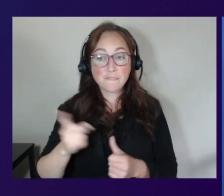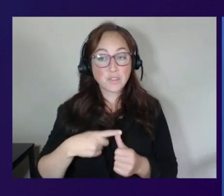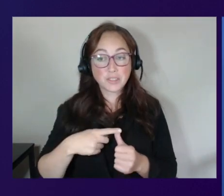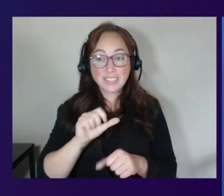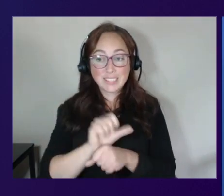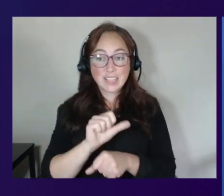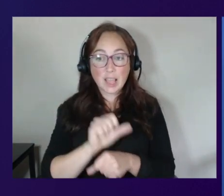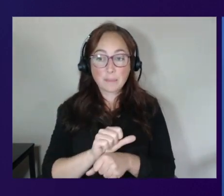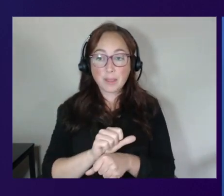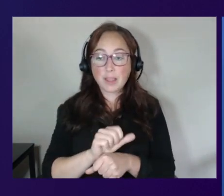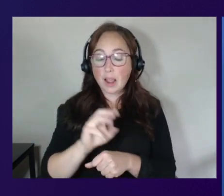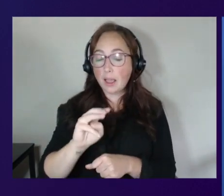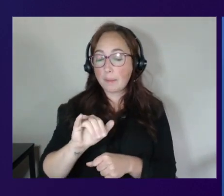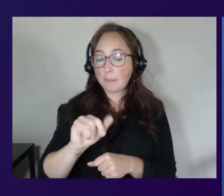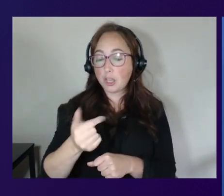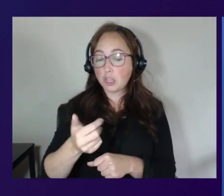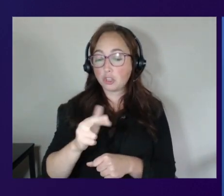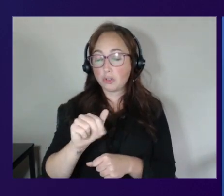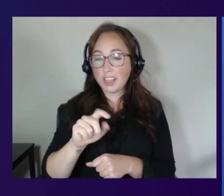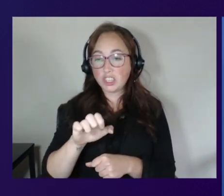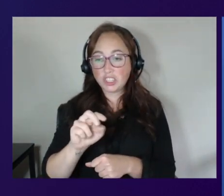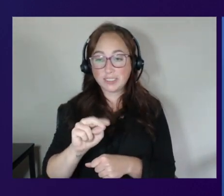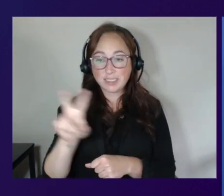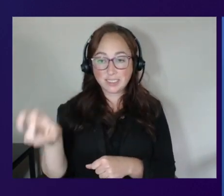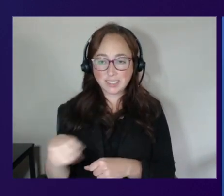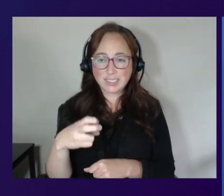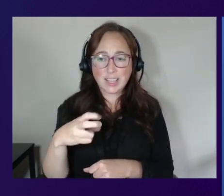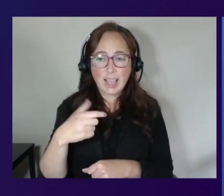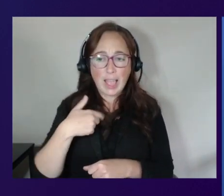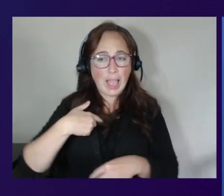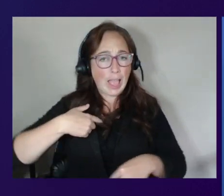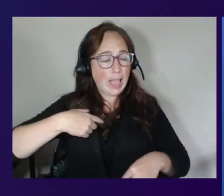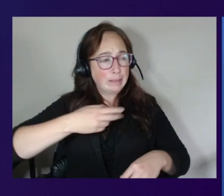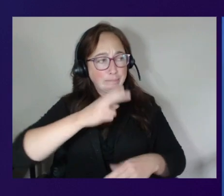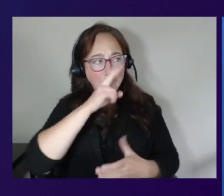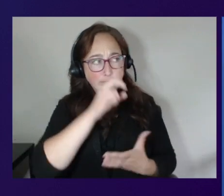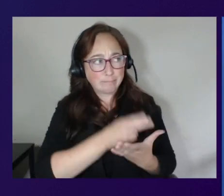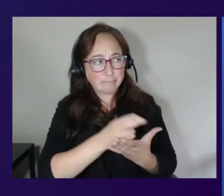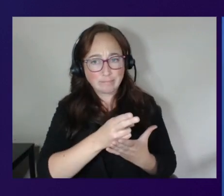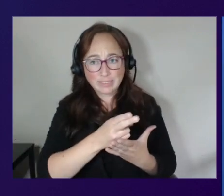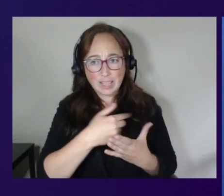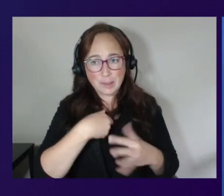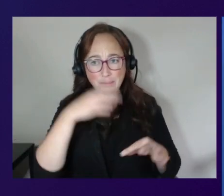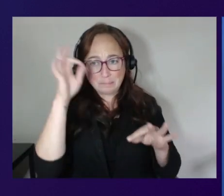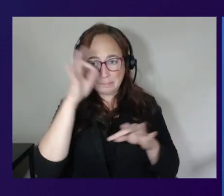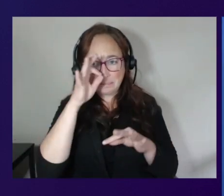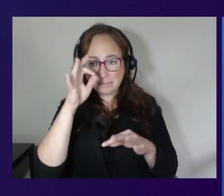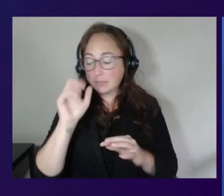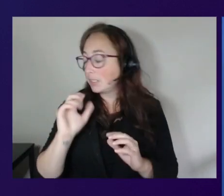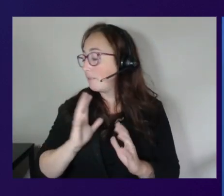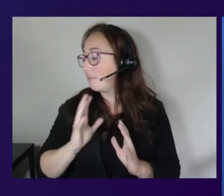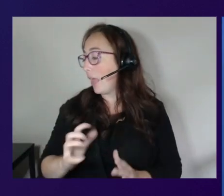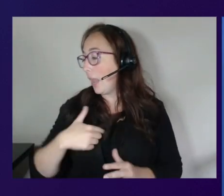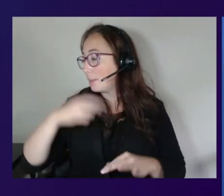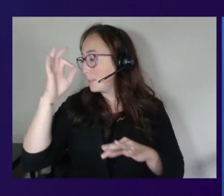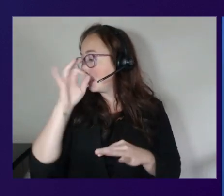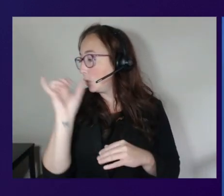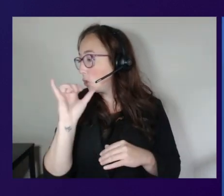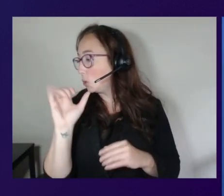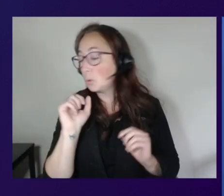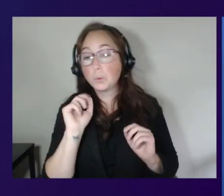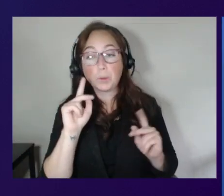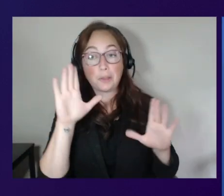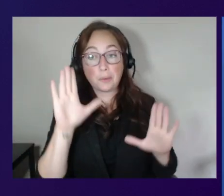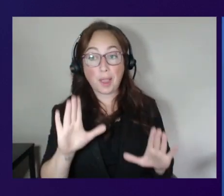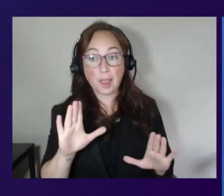migration." Perfect. I don't know anything about it. That's okay. I don't either. Okay, great. Yeah, Cool. We're just winging So we'll it.